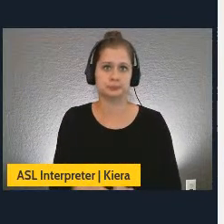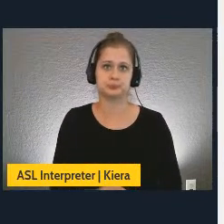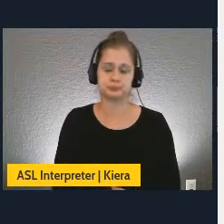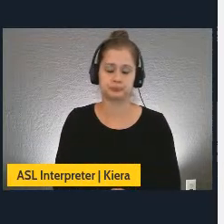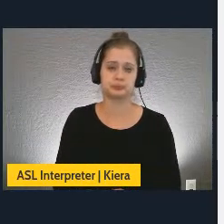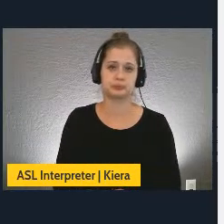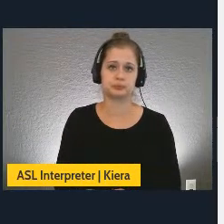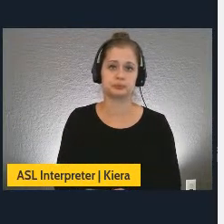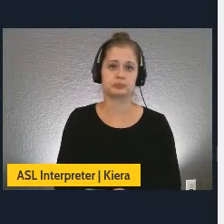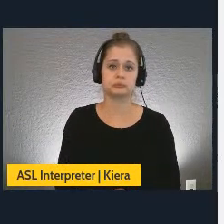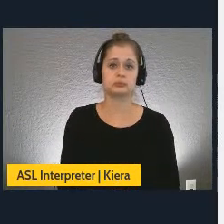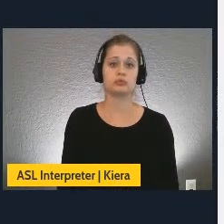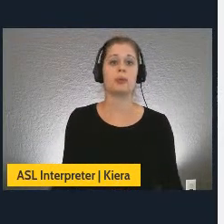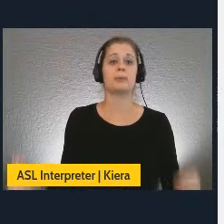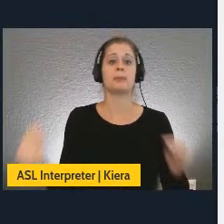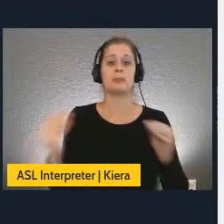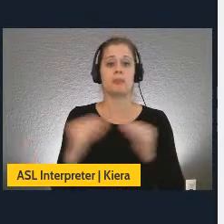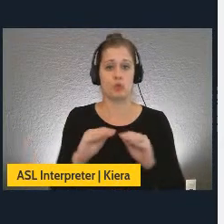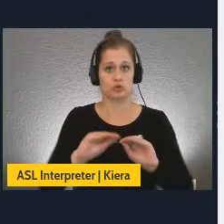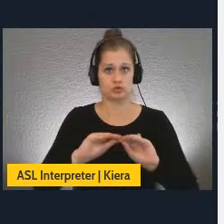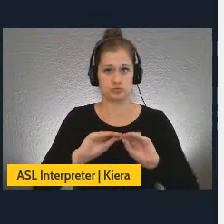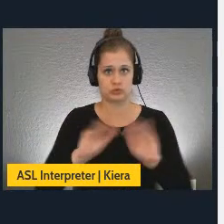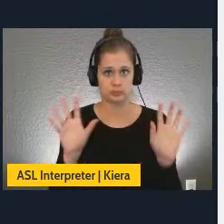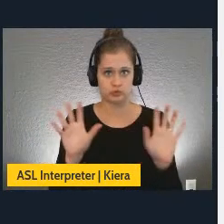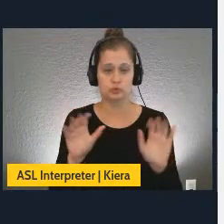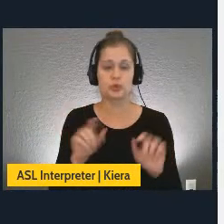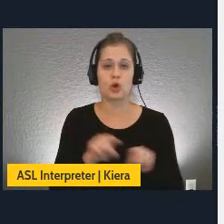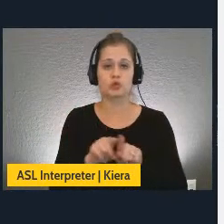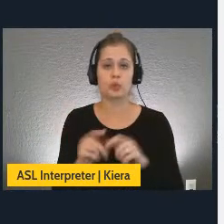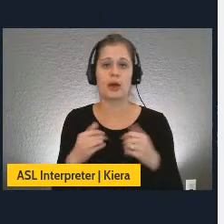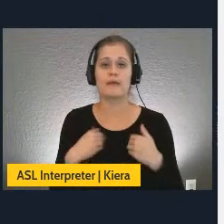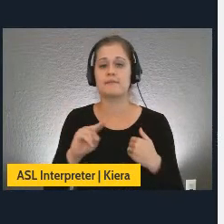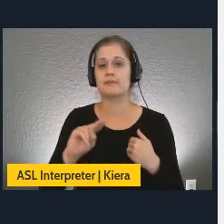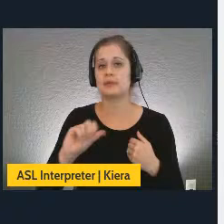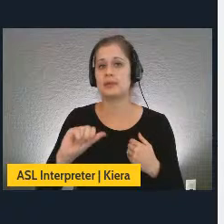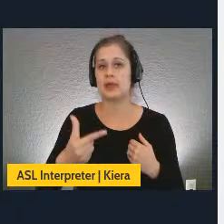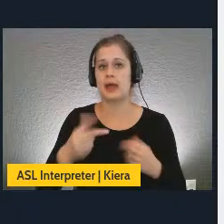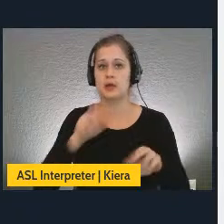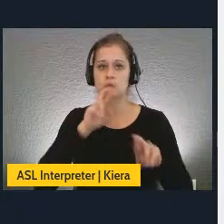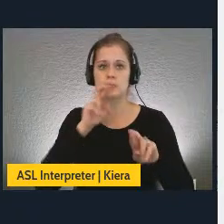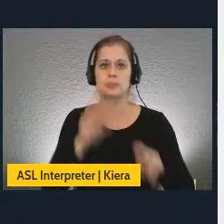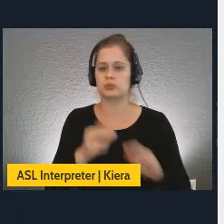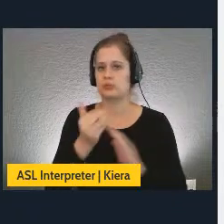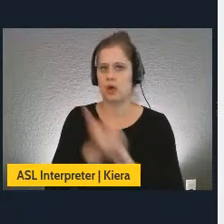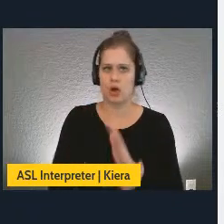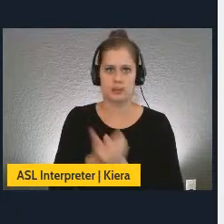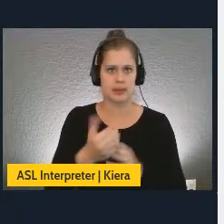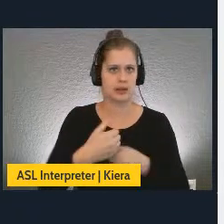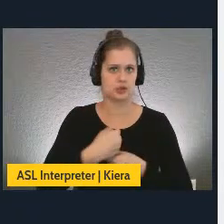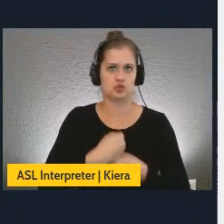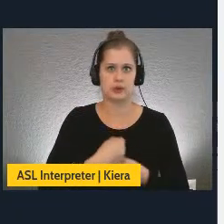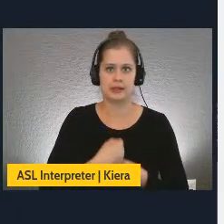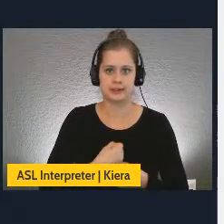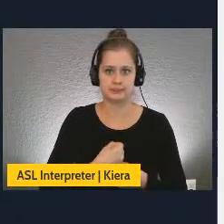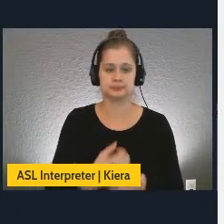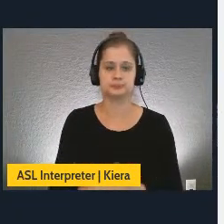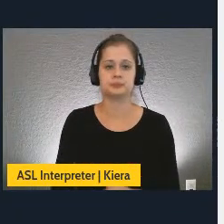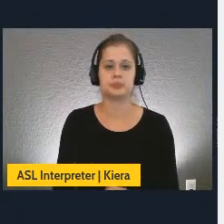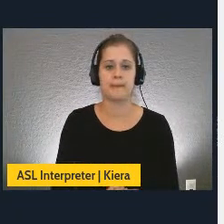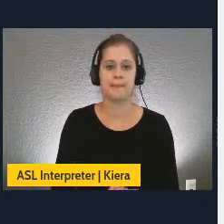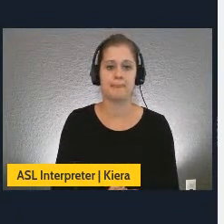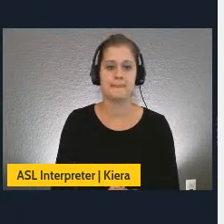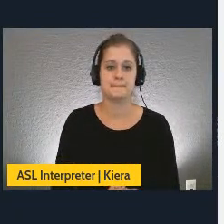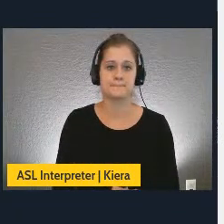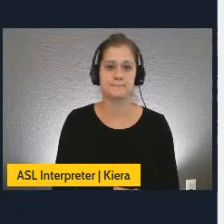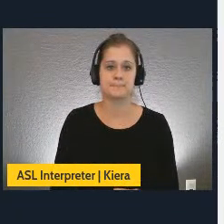additional transparency, we've also got NAG reports that get generated by default. So you can see here that